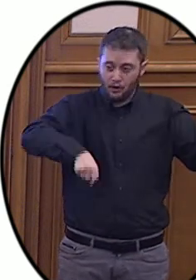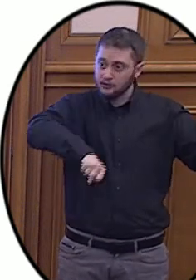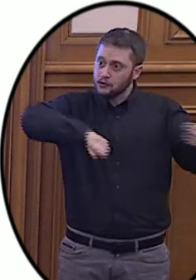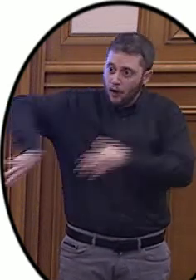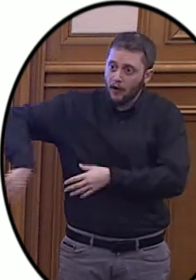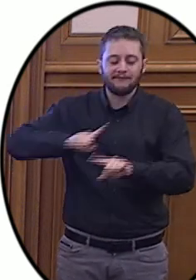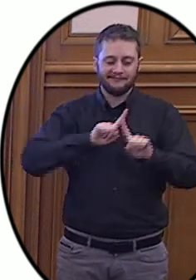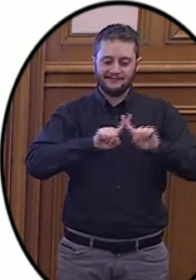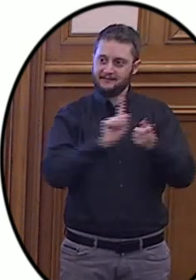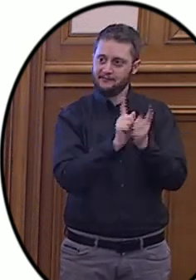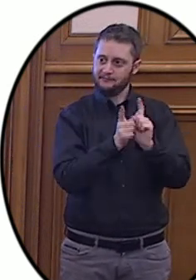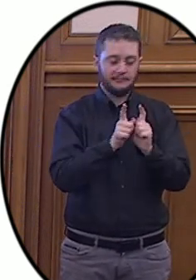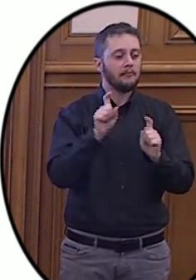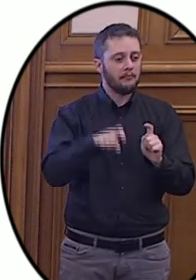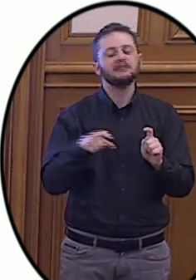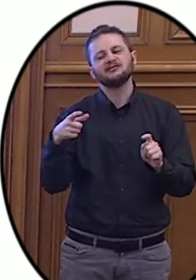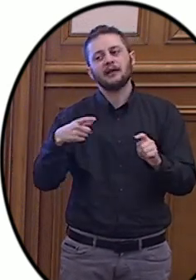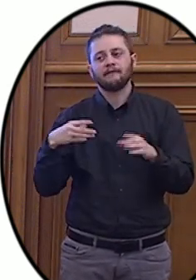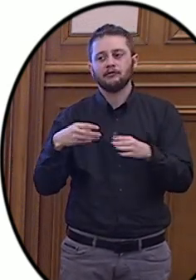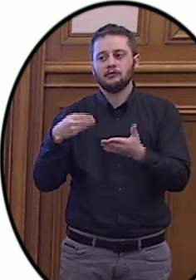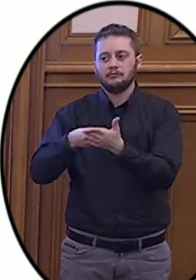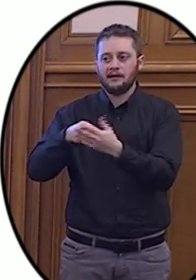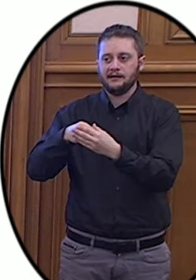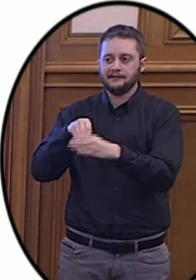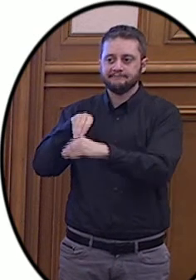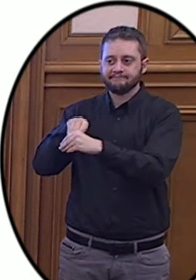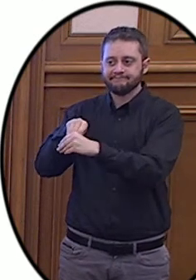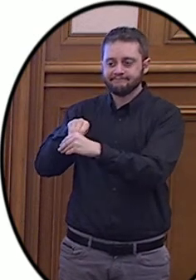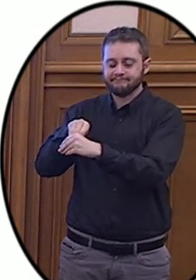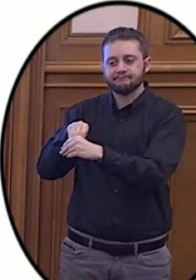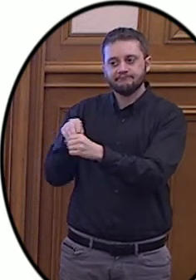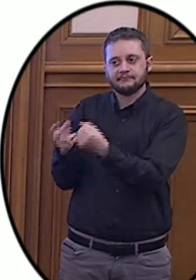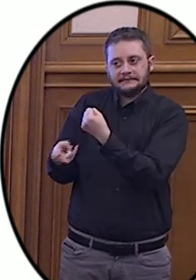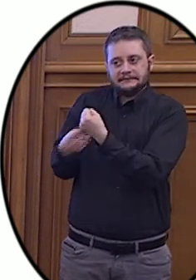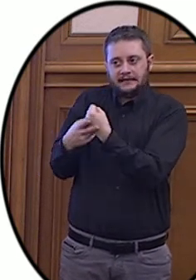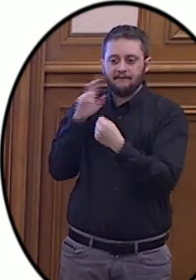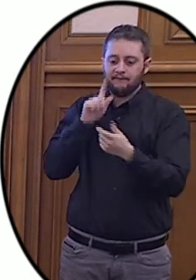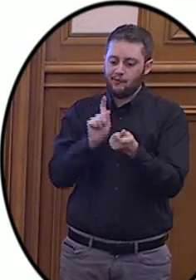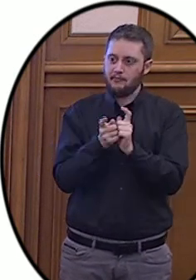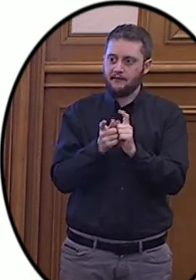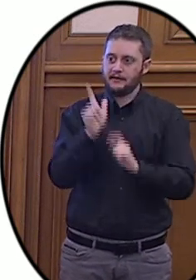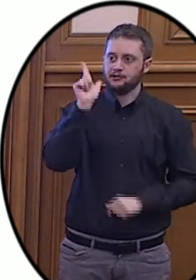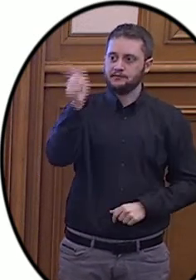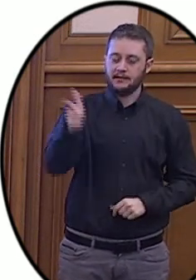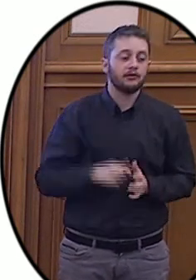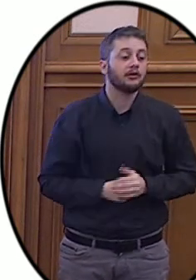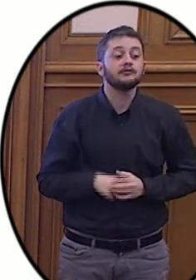removed after they leave or no longer live in that property.